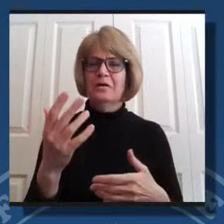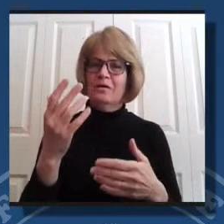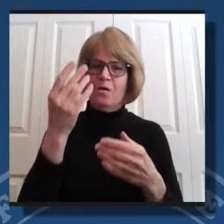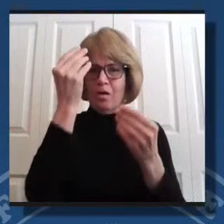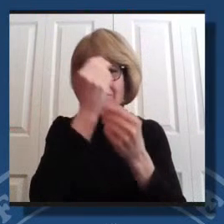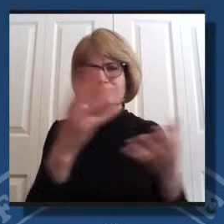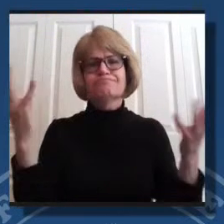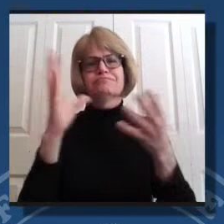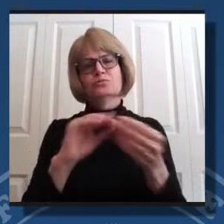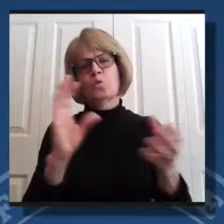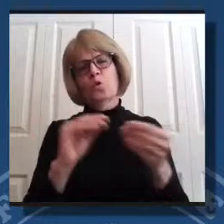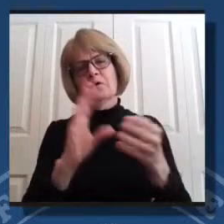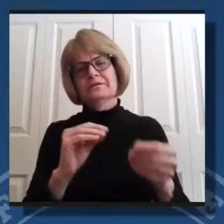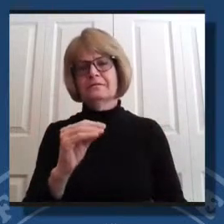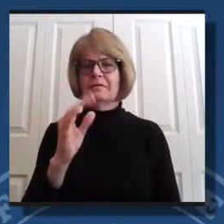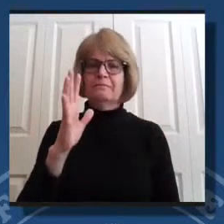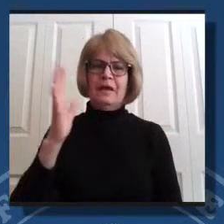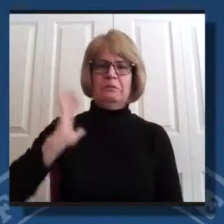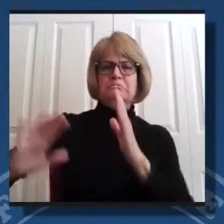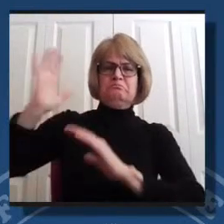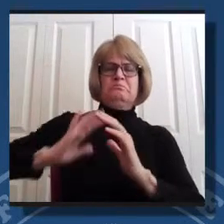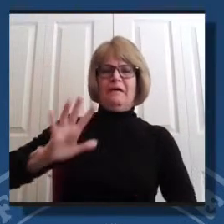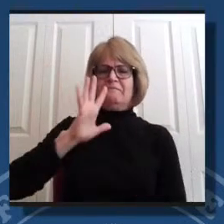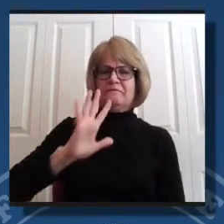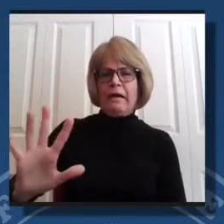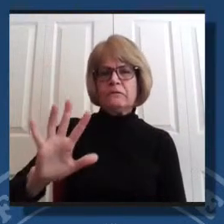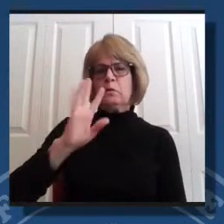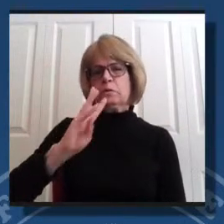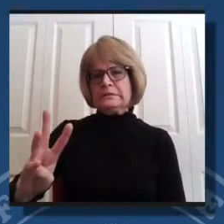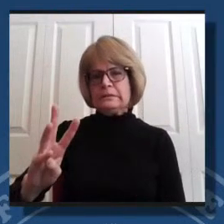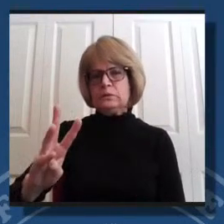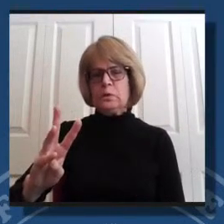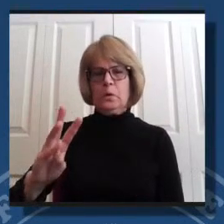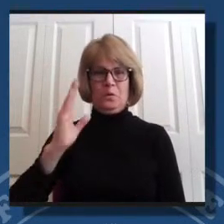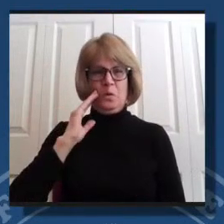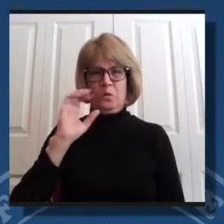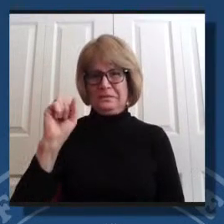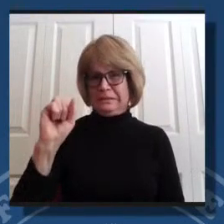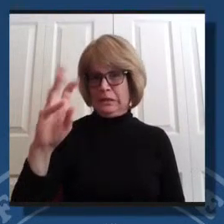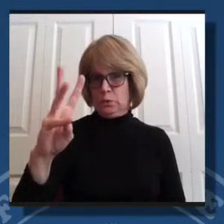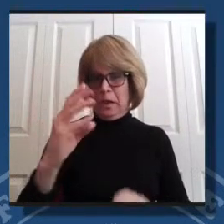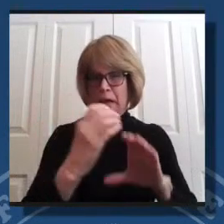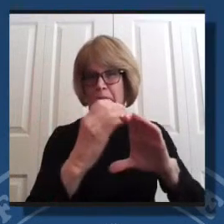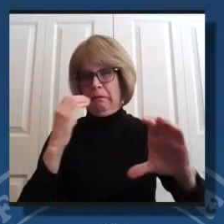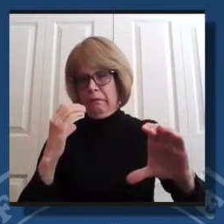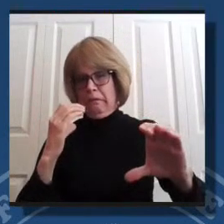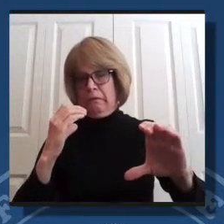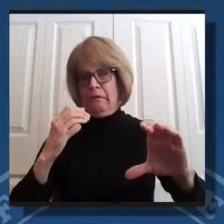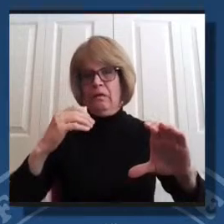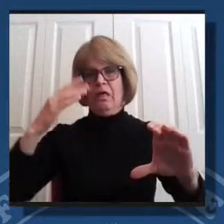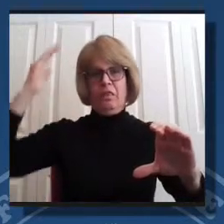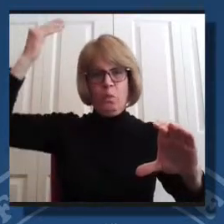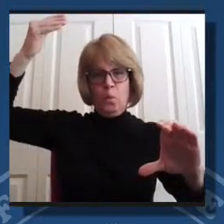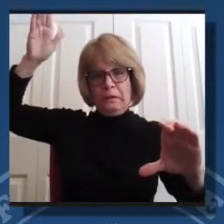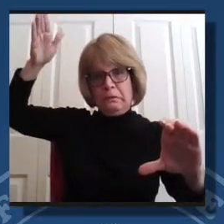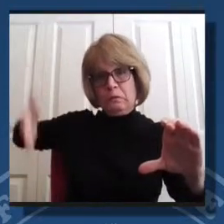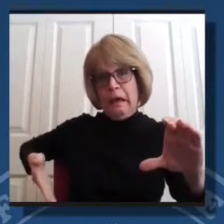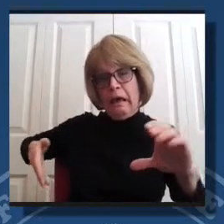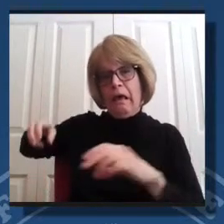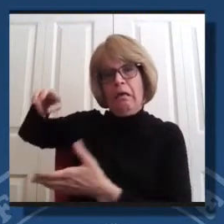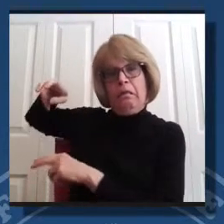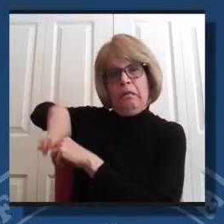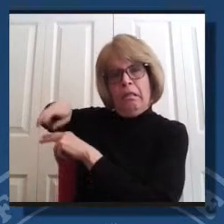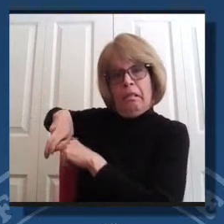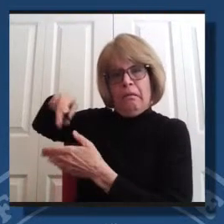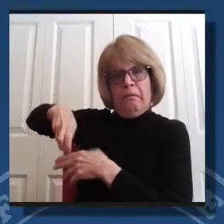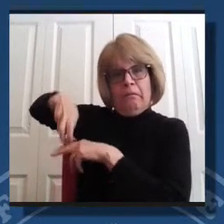old, 6 years old, hanging out in the back, you know, of the station wagon with the window rolled down, bouncing around